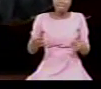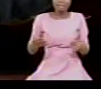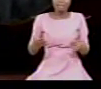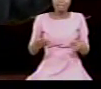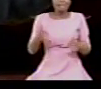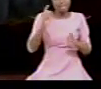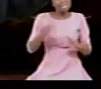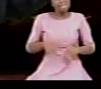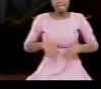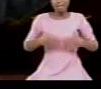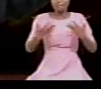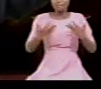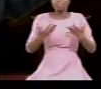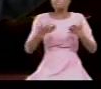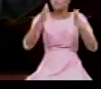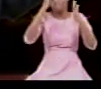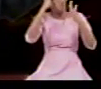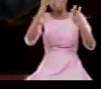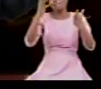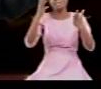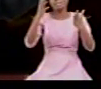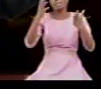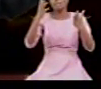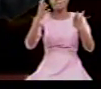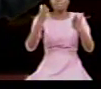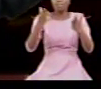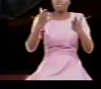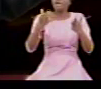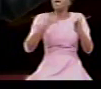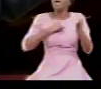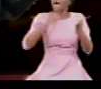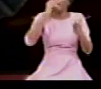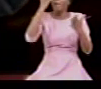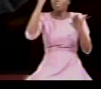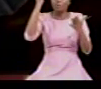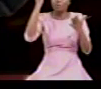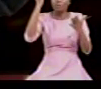life. He said, Father, you lie, lie.